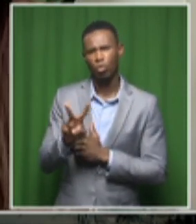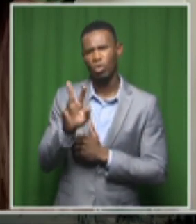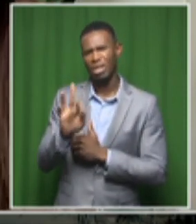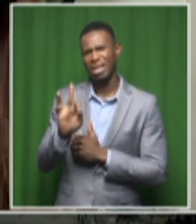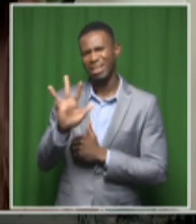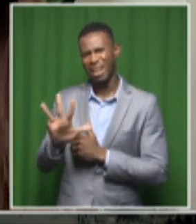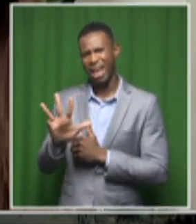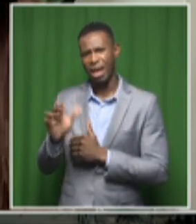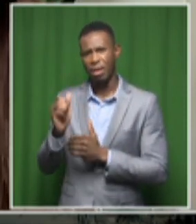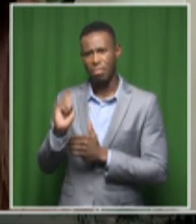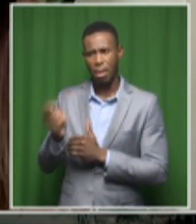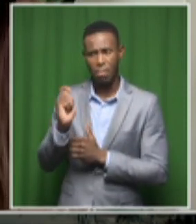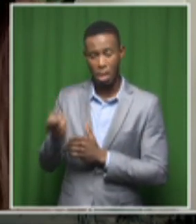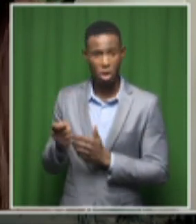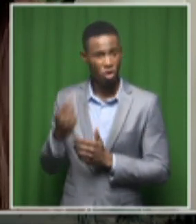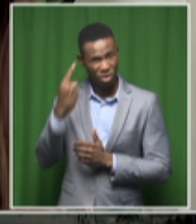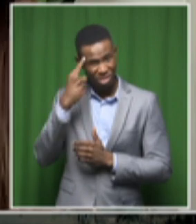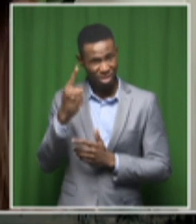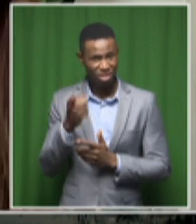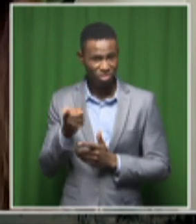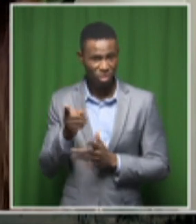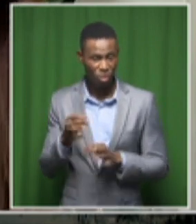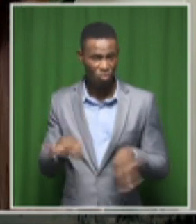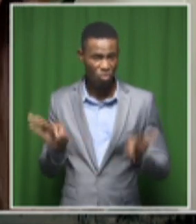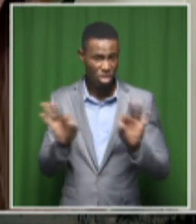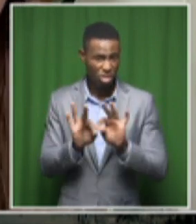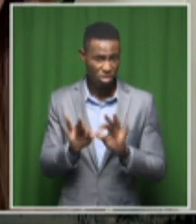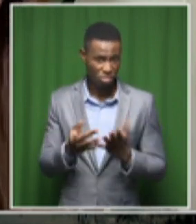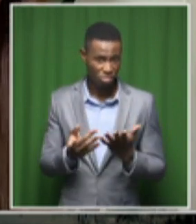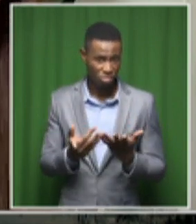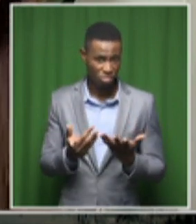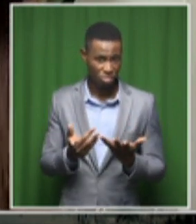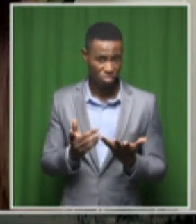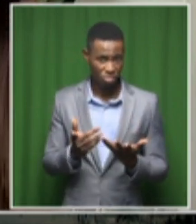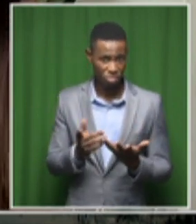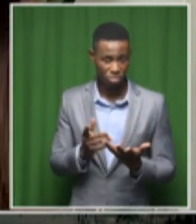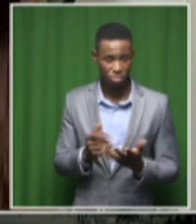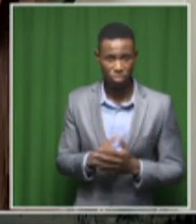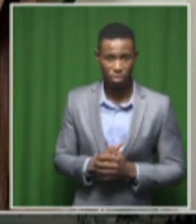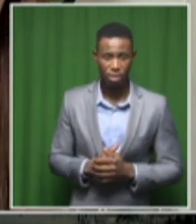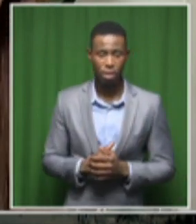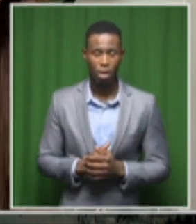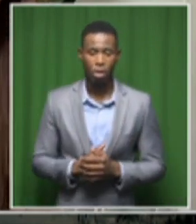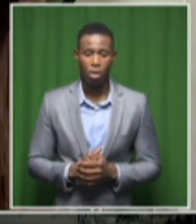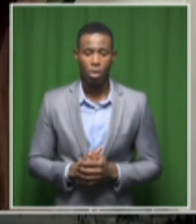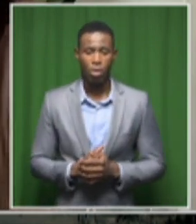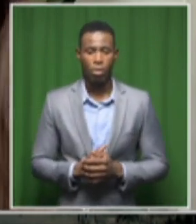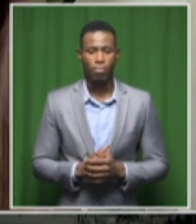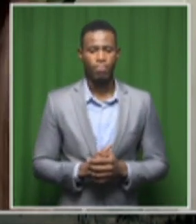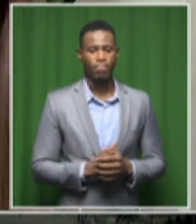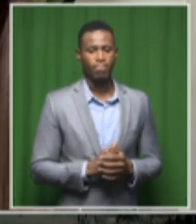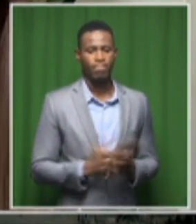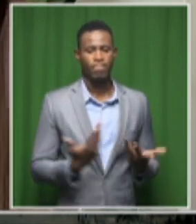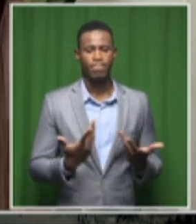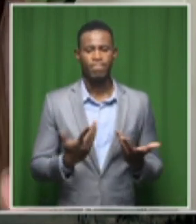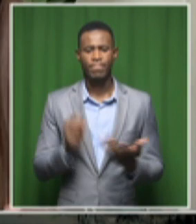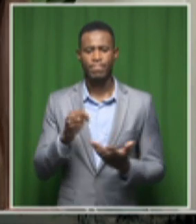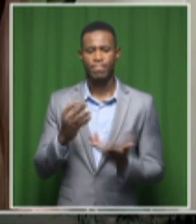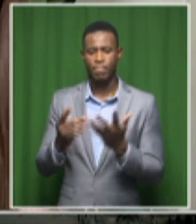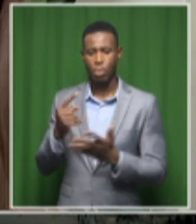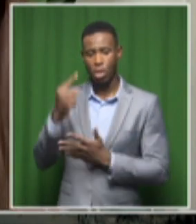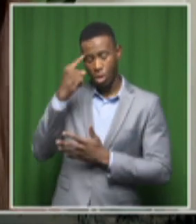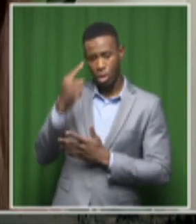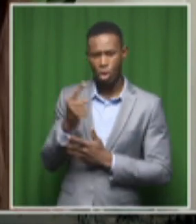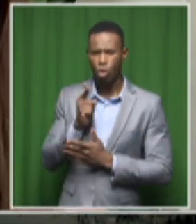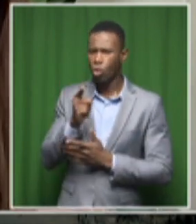Rand, approximately $15 for the average Instagram user? Well, if we think about what is the most important thing for